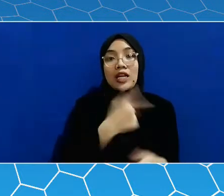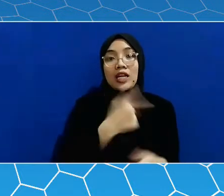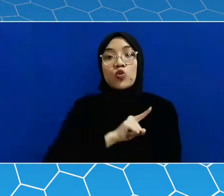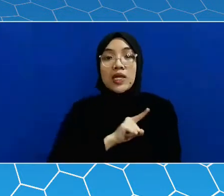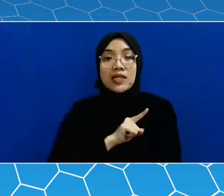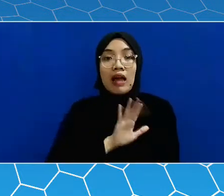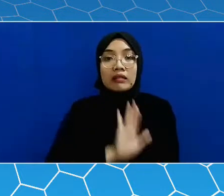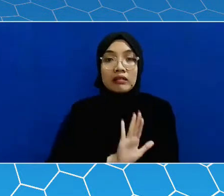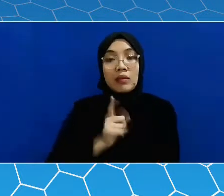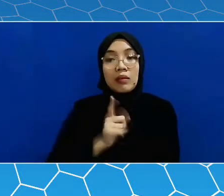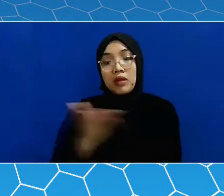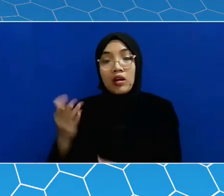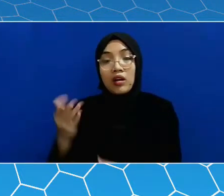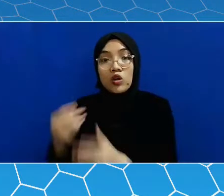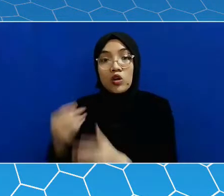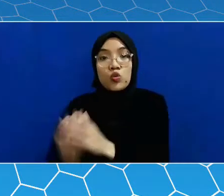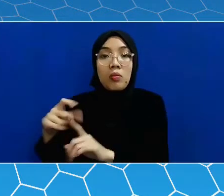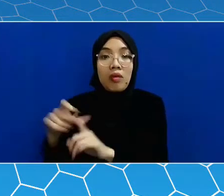Next slide, please.